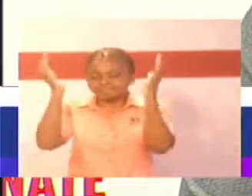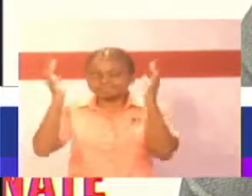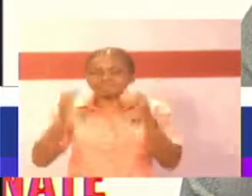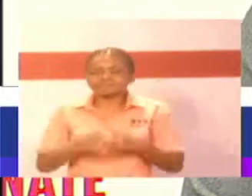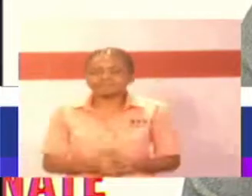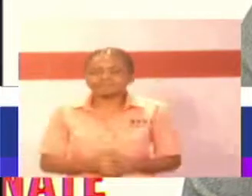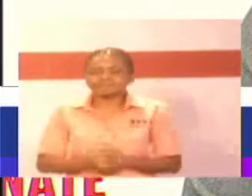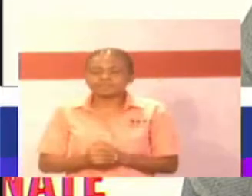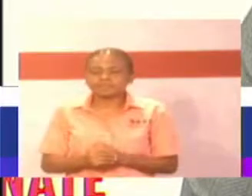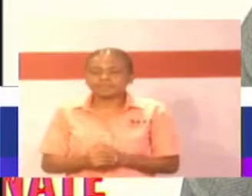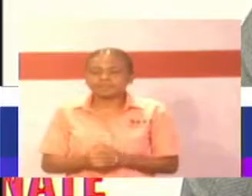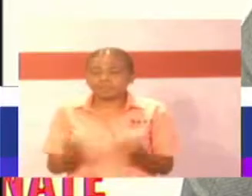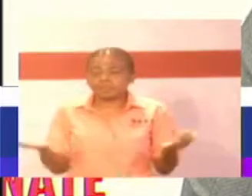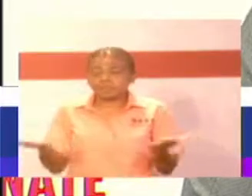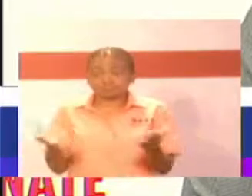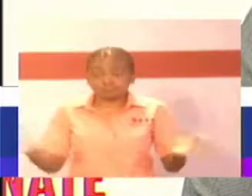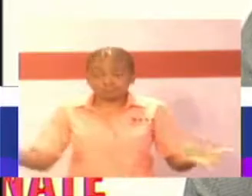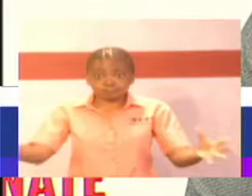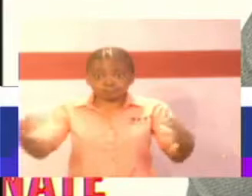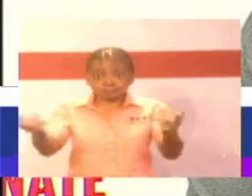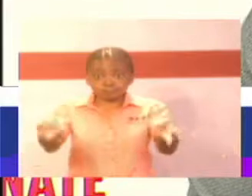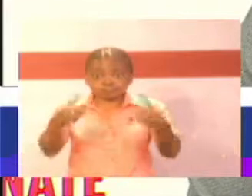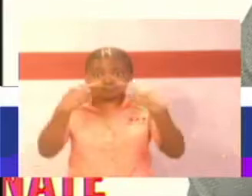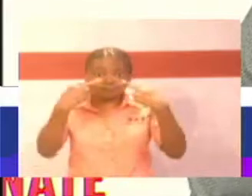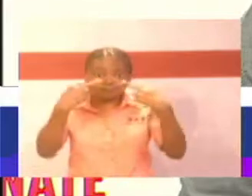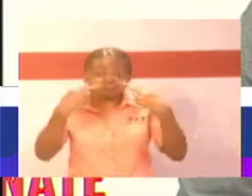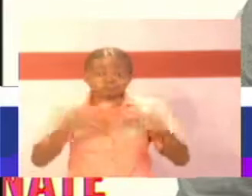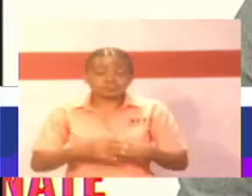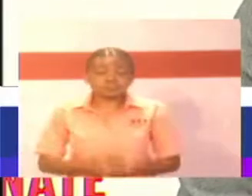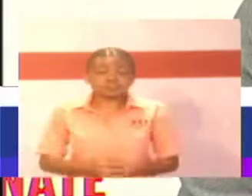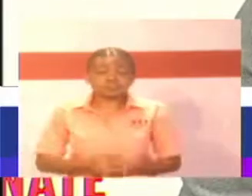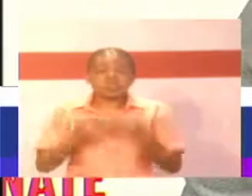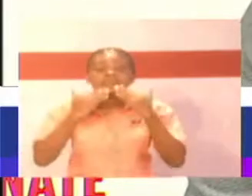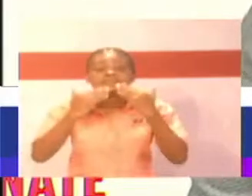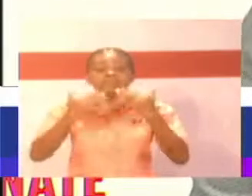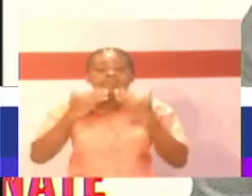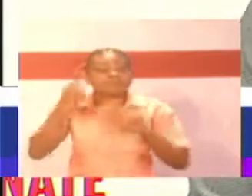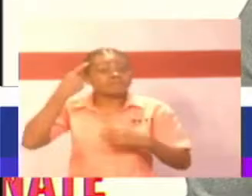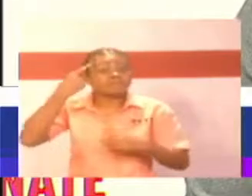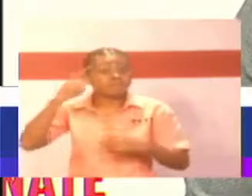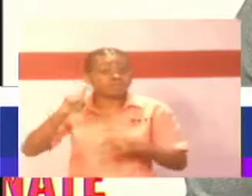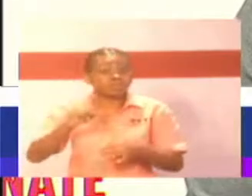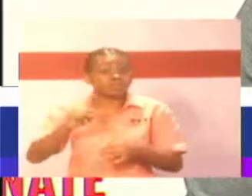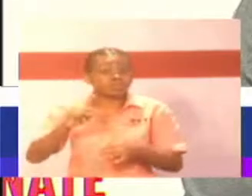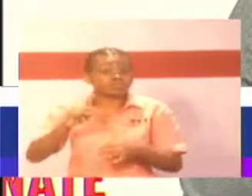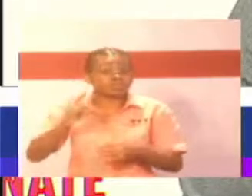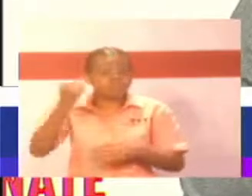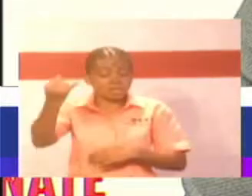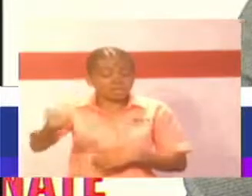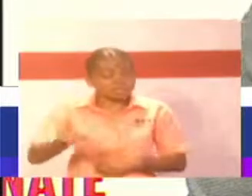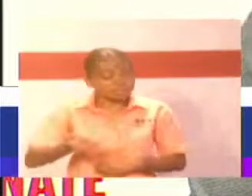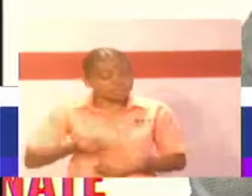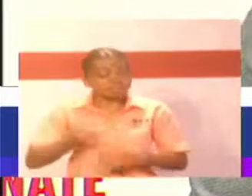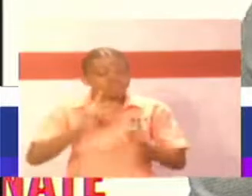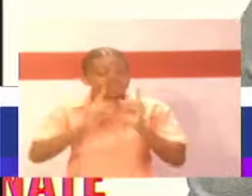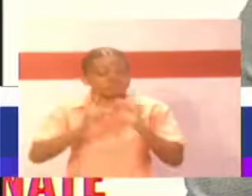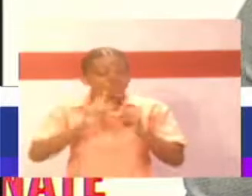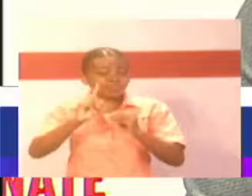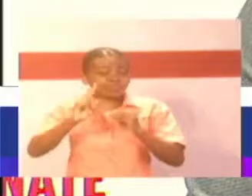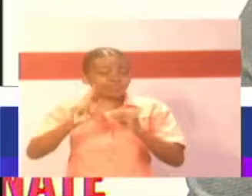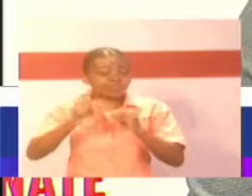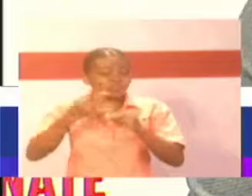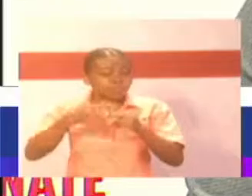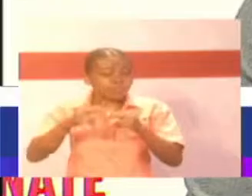the viewing and listening public. Thank you for inviting me to talk briefly with you today about our